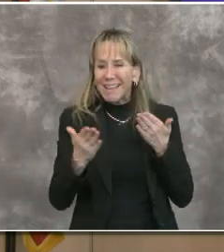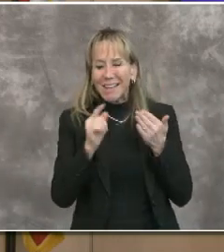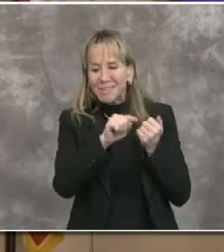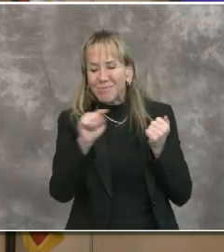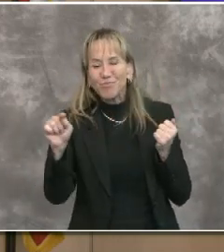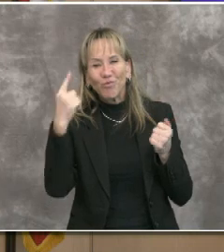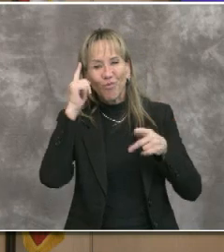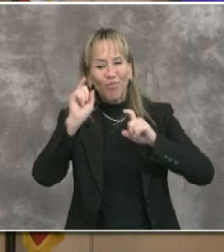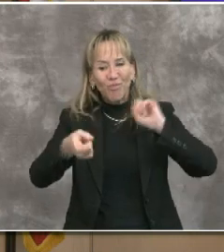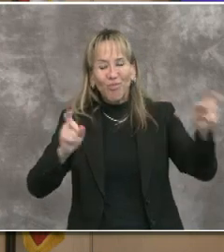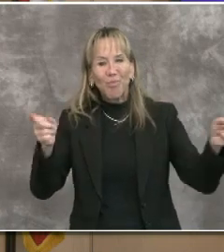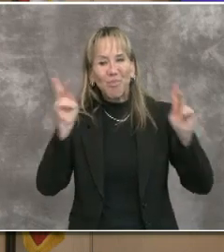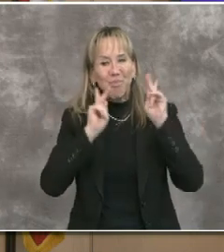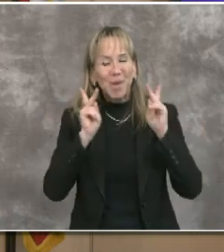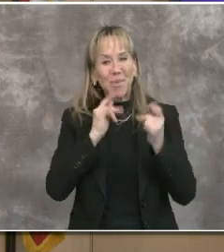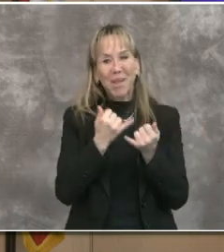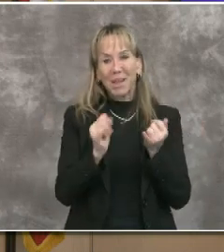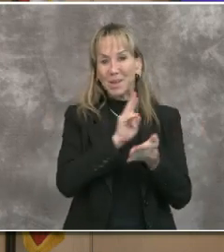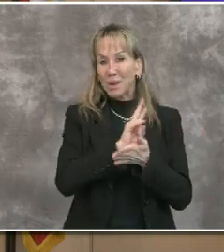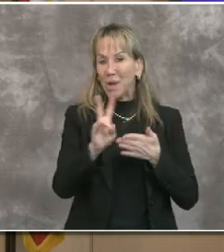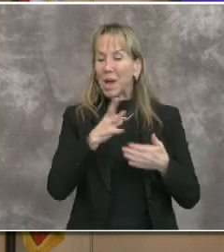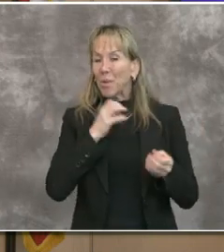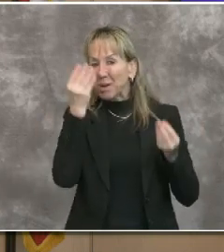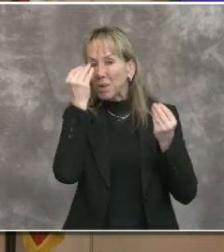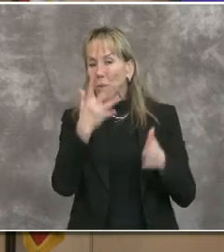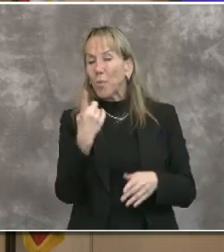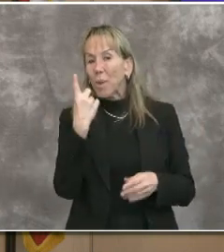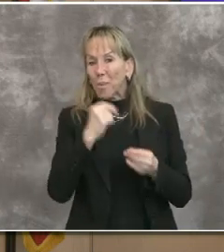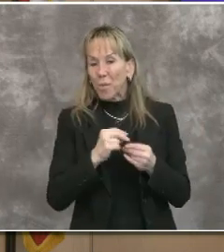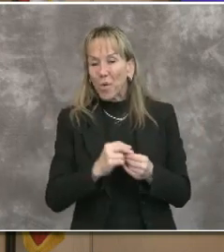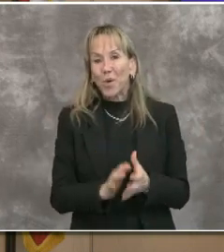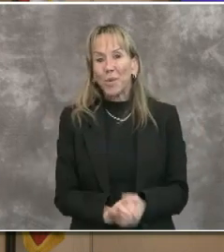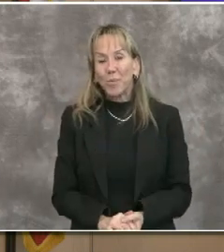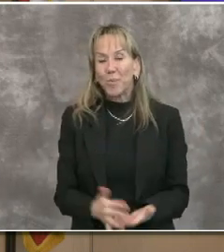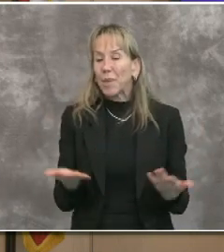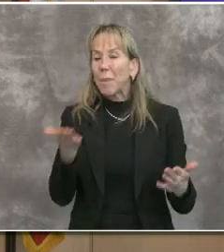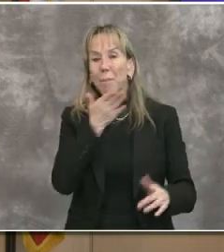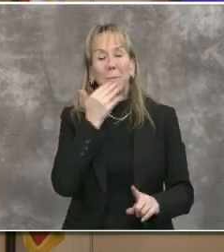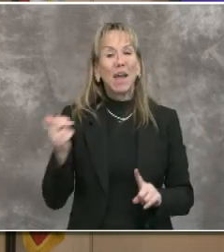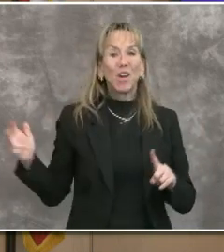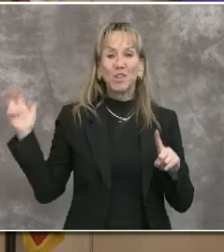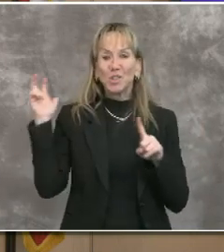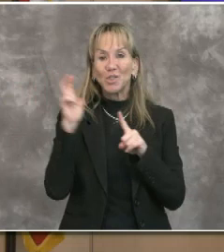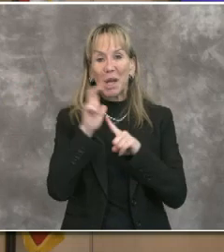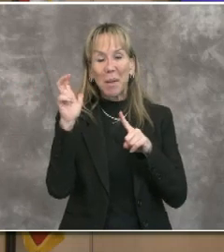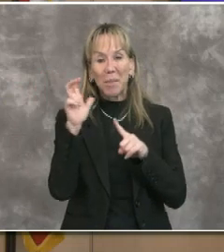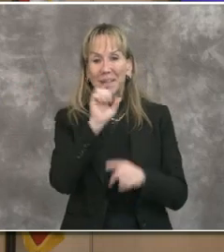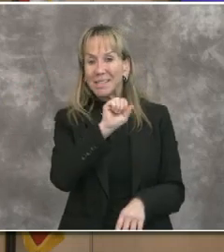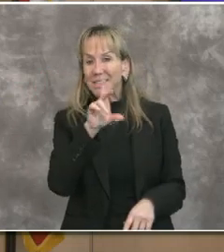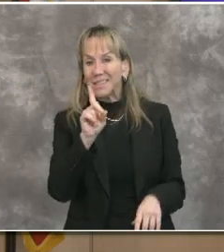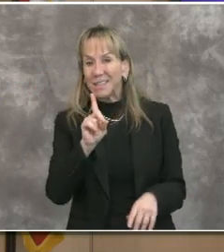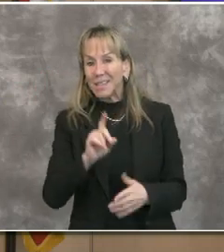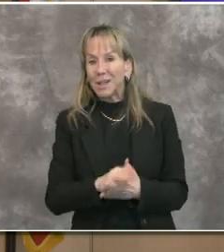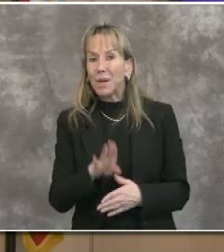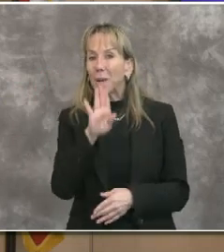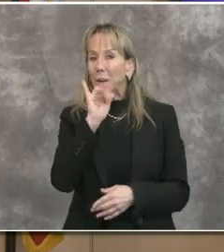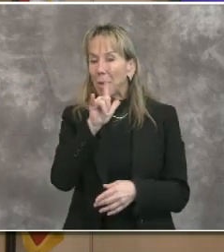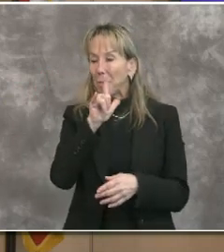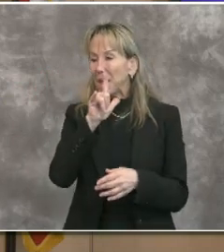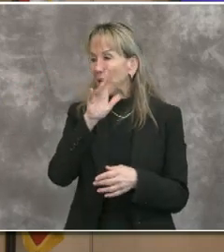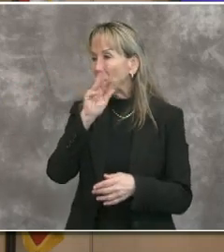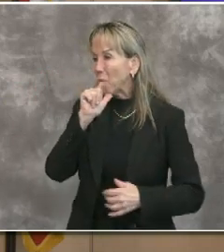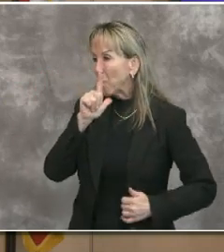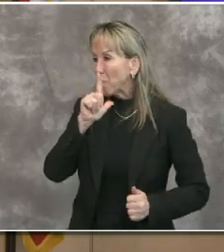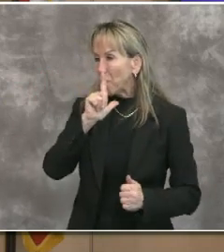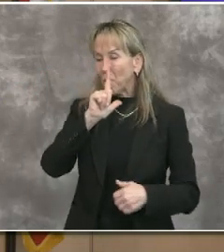few weeks, and I want to highlight one more. There's probably no better champion of San Diego than our own Bill Walton.